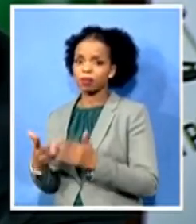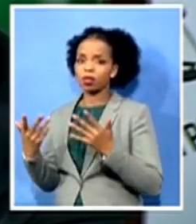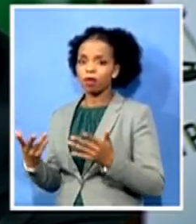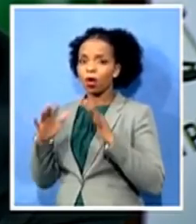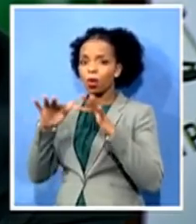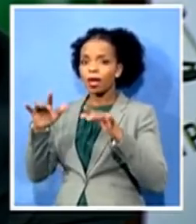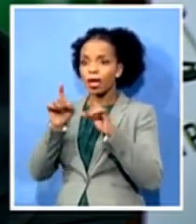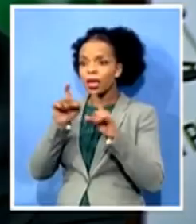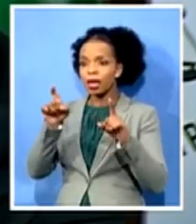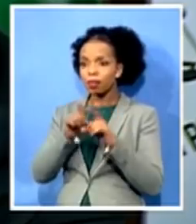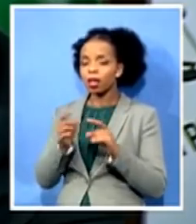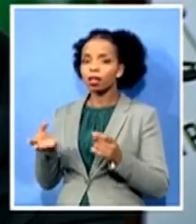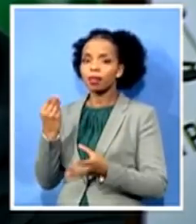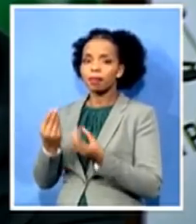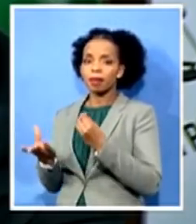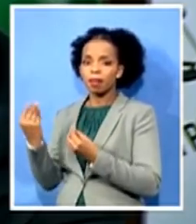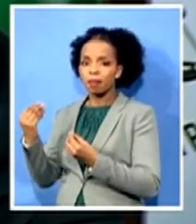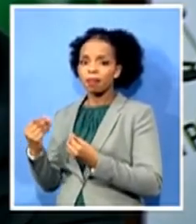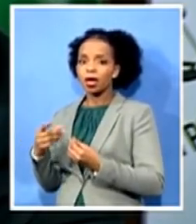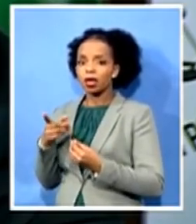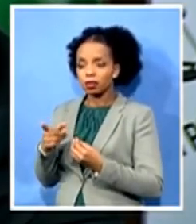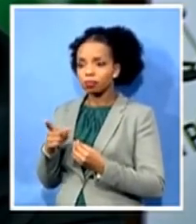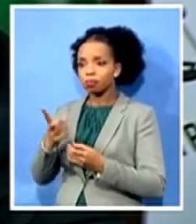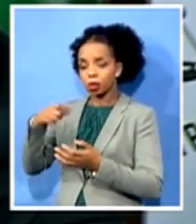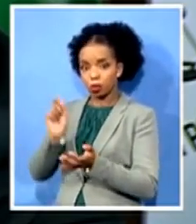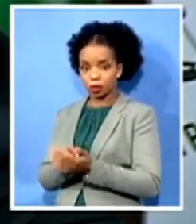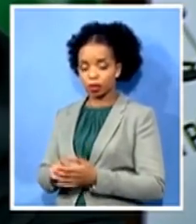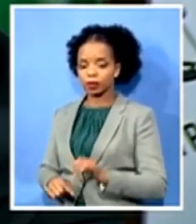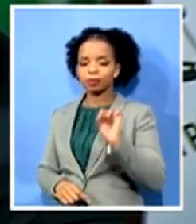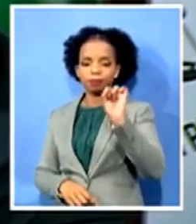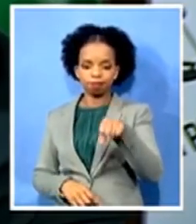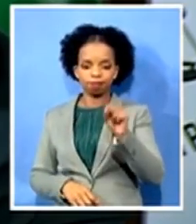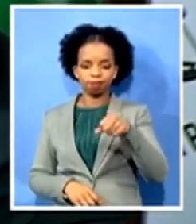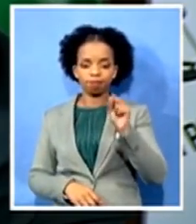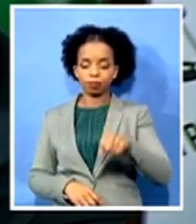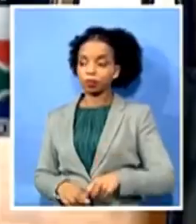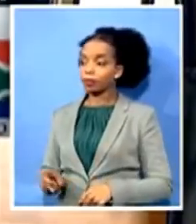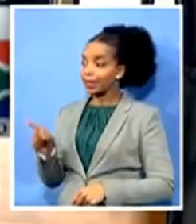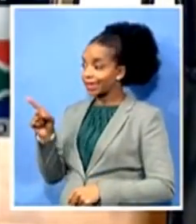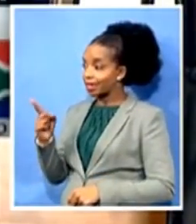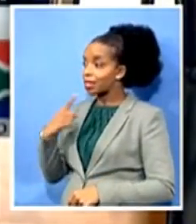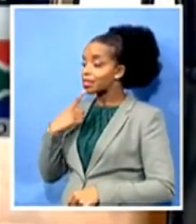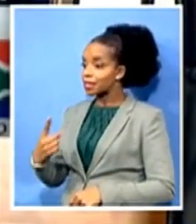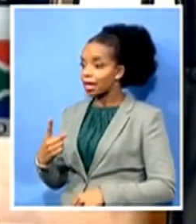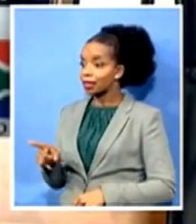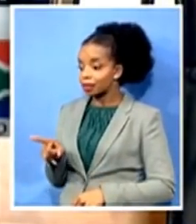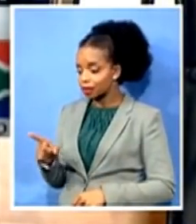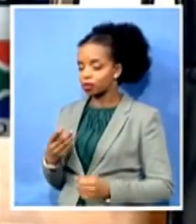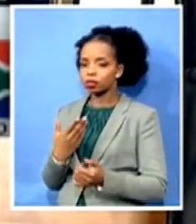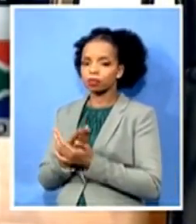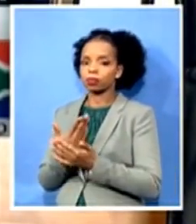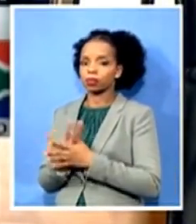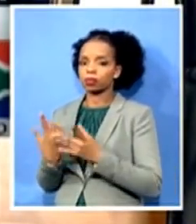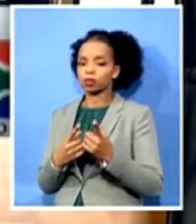said that it was something that could be done under the Housing Act. He said that